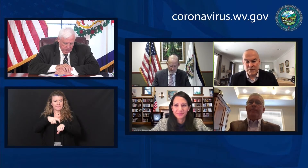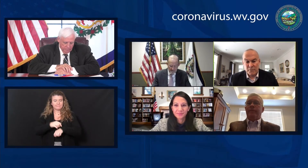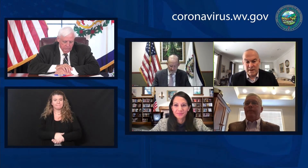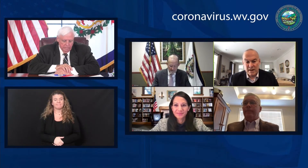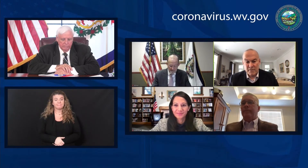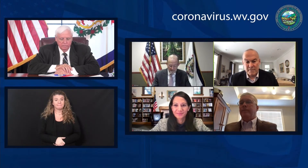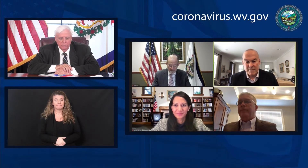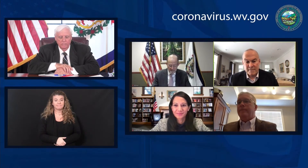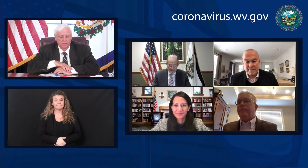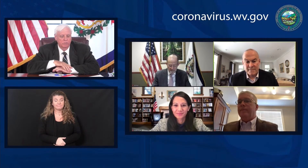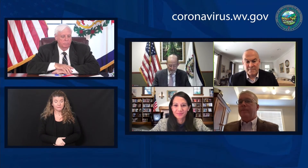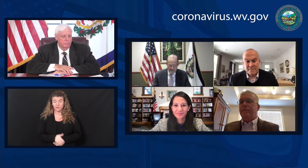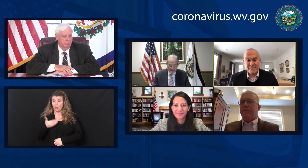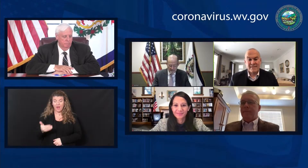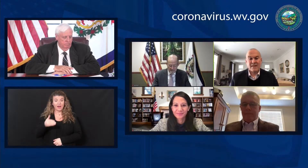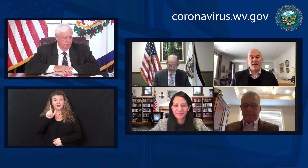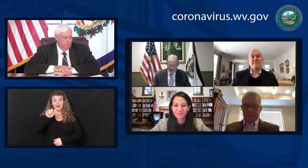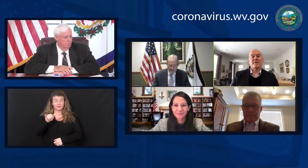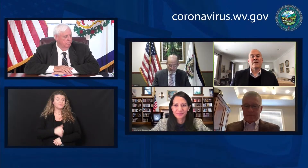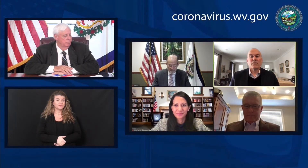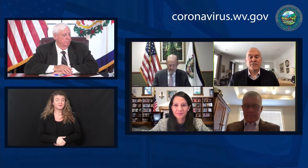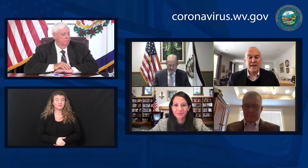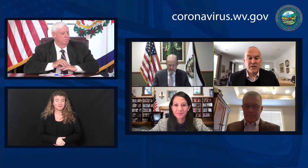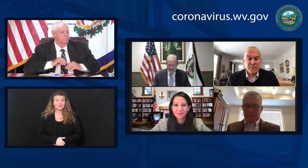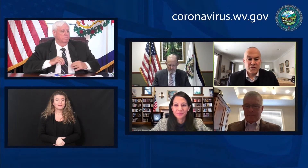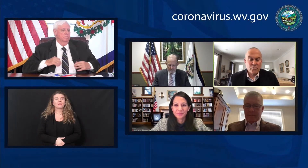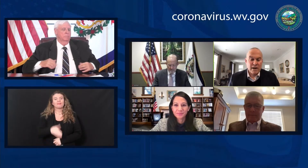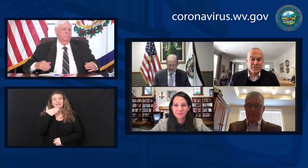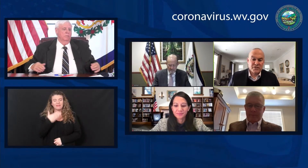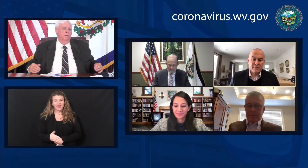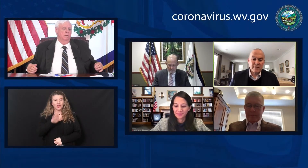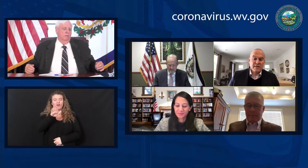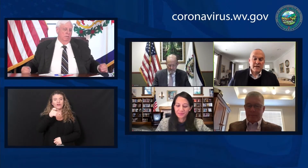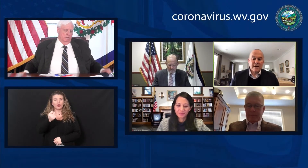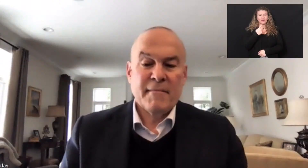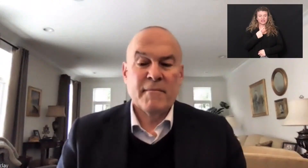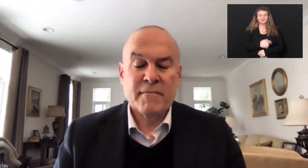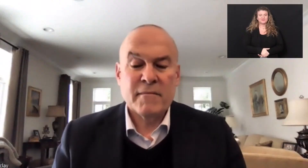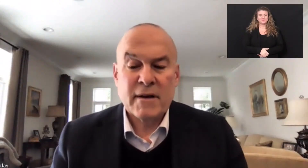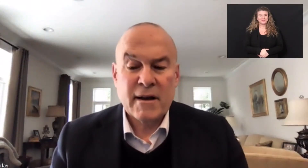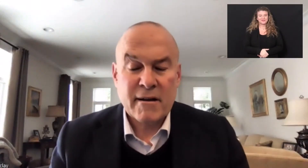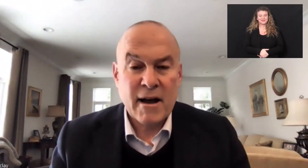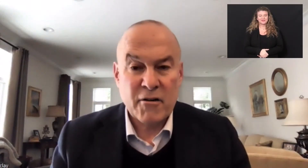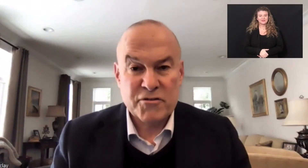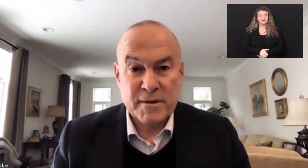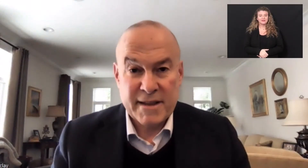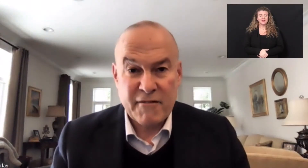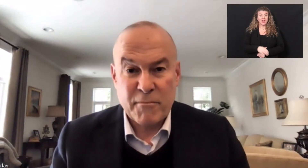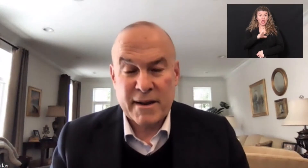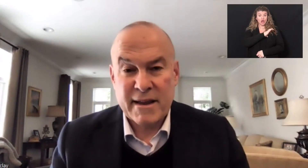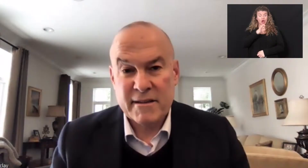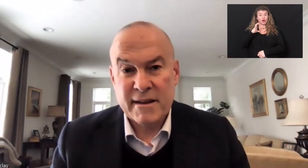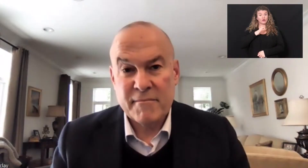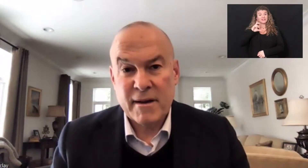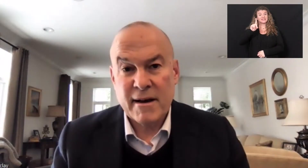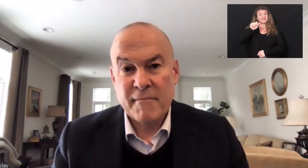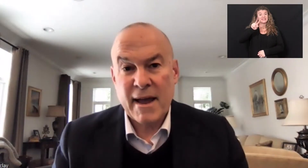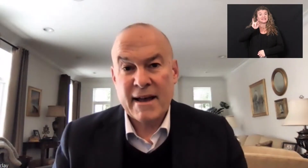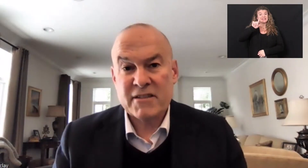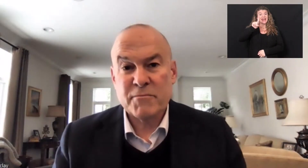Governor, good for me to go? Yes, Clay, go, please. Okay. Well, thank you for the question. Congressman David